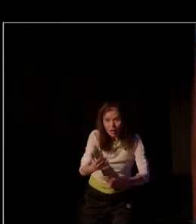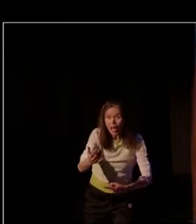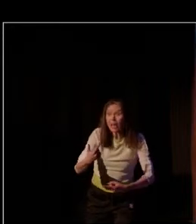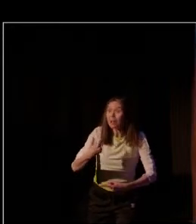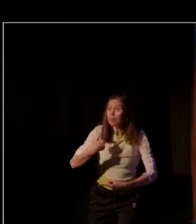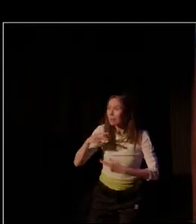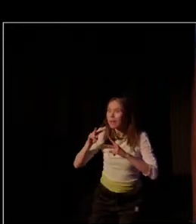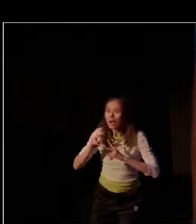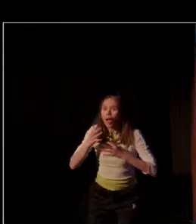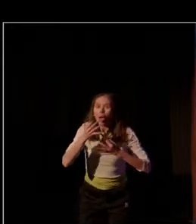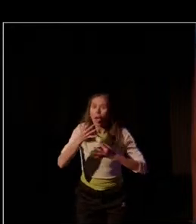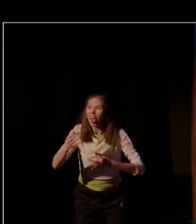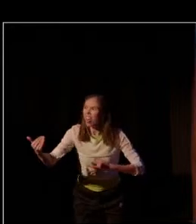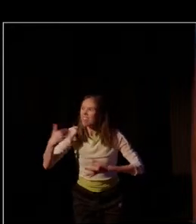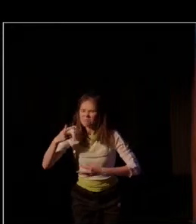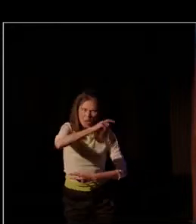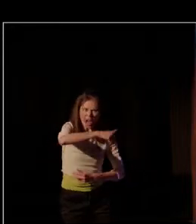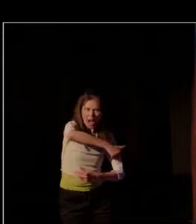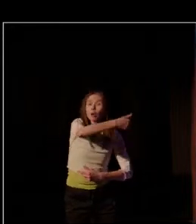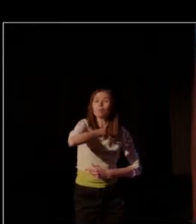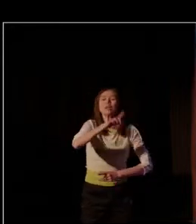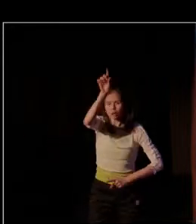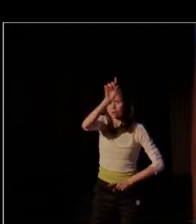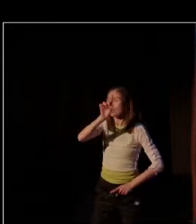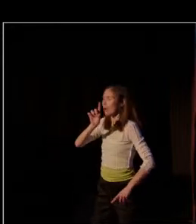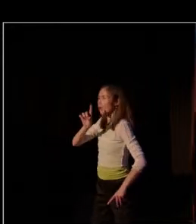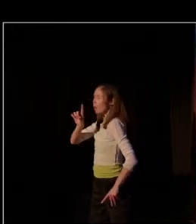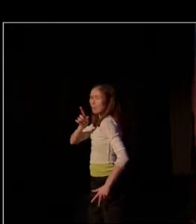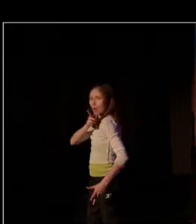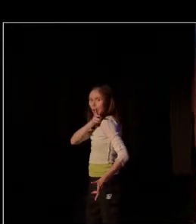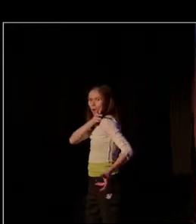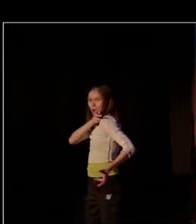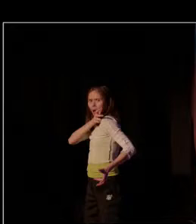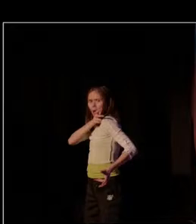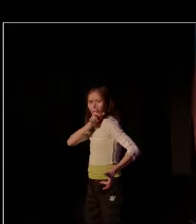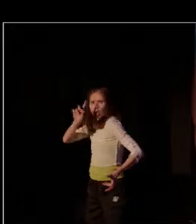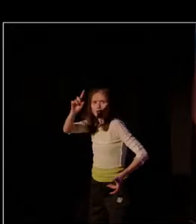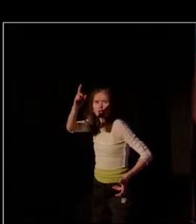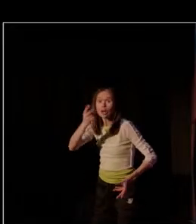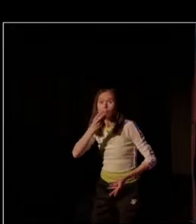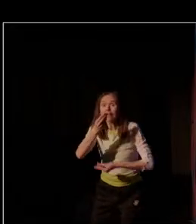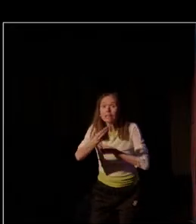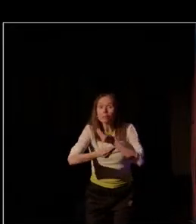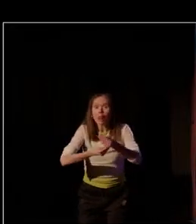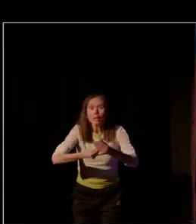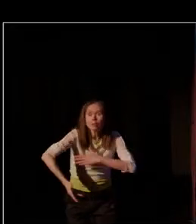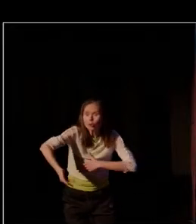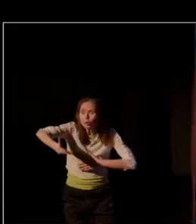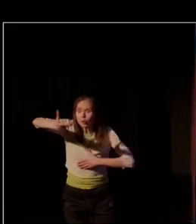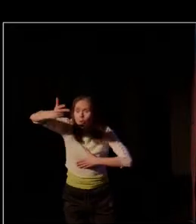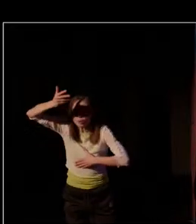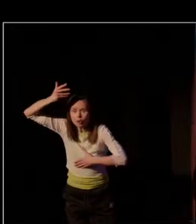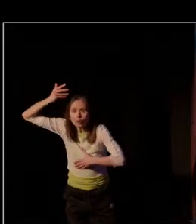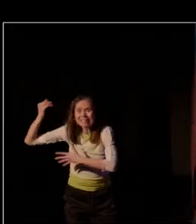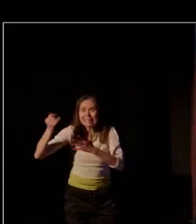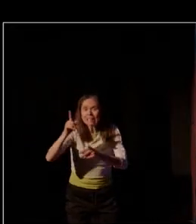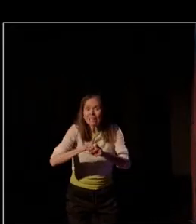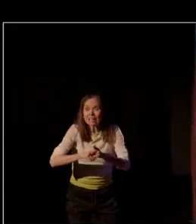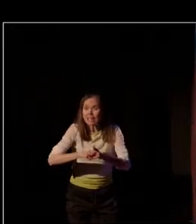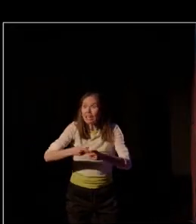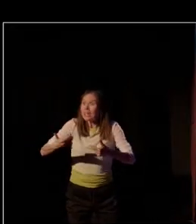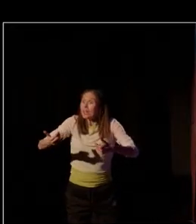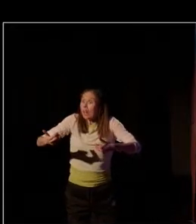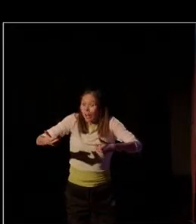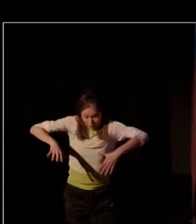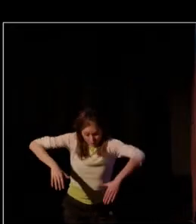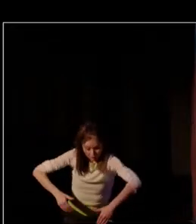the shepherd say, "She found the child." I witnessed only that. And the reactions of